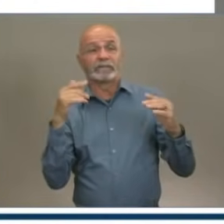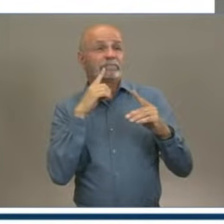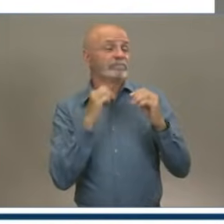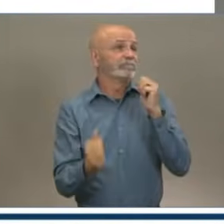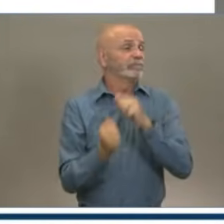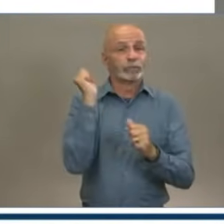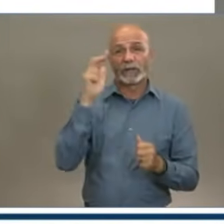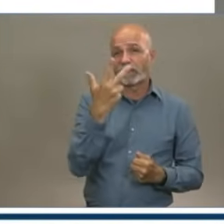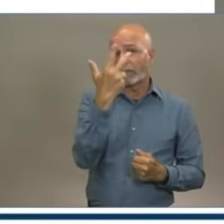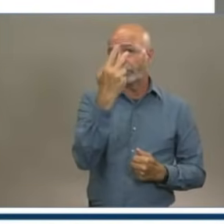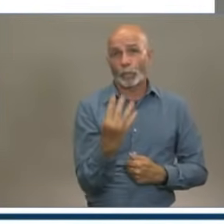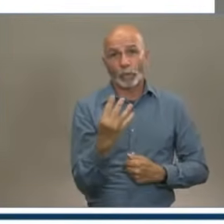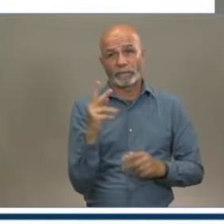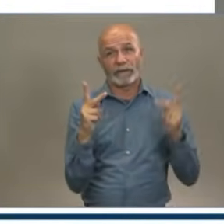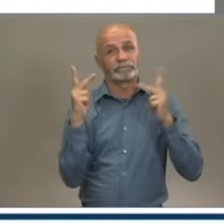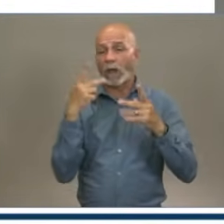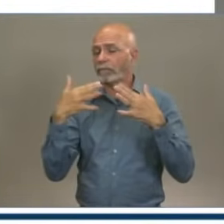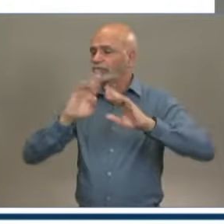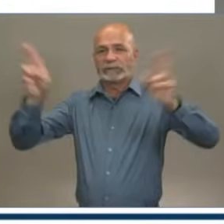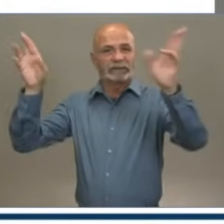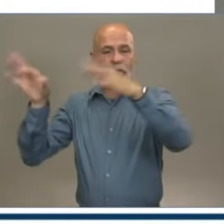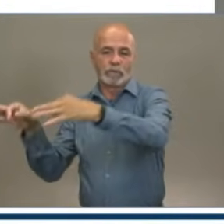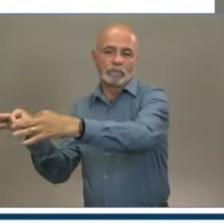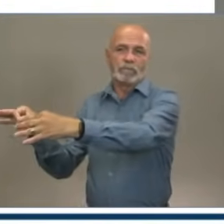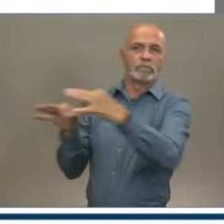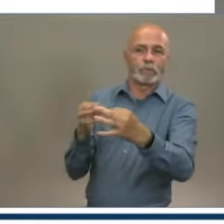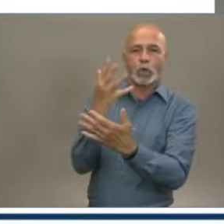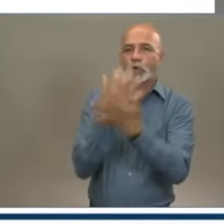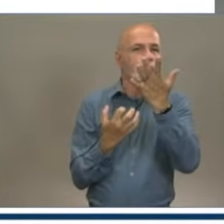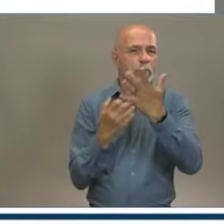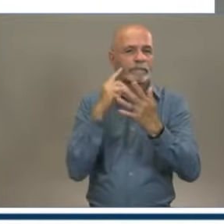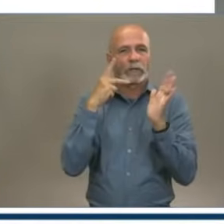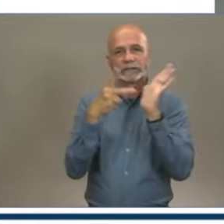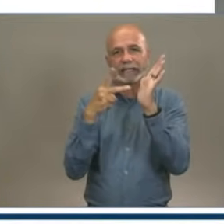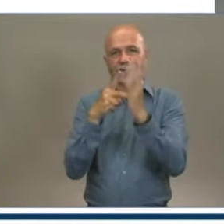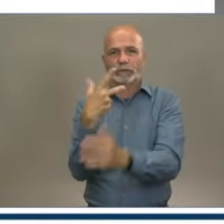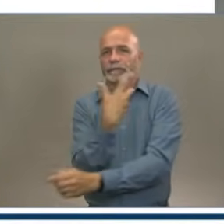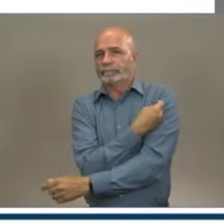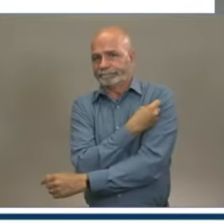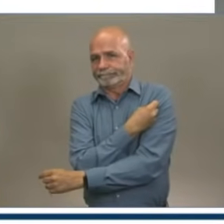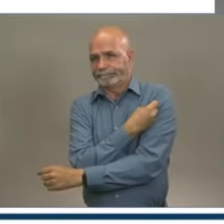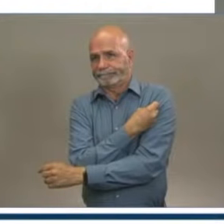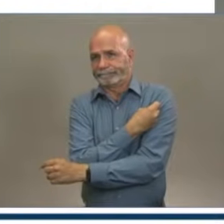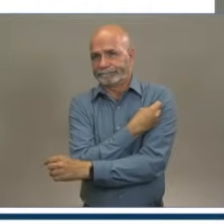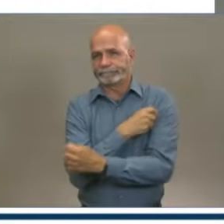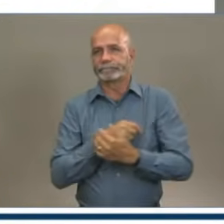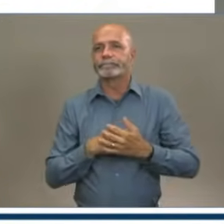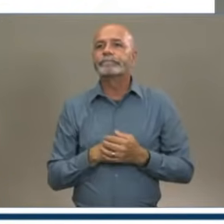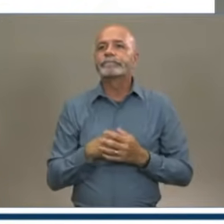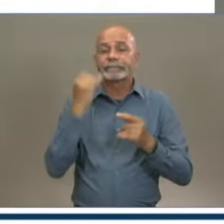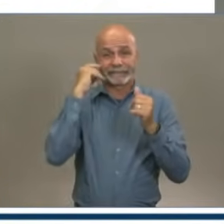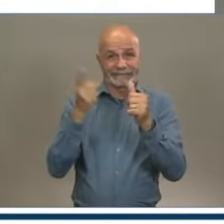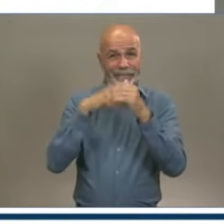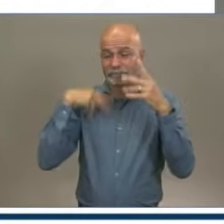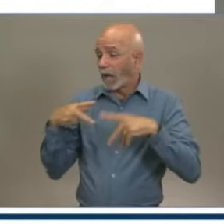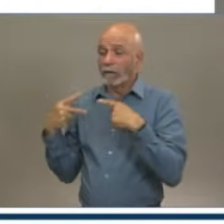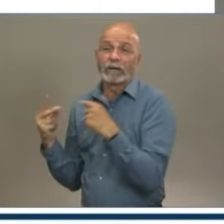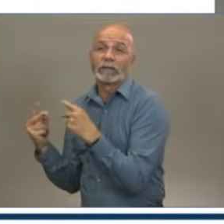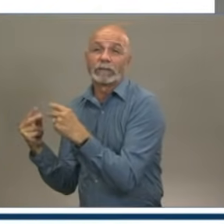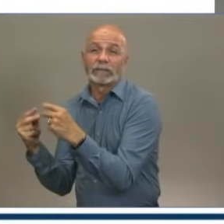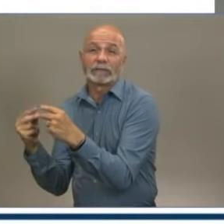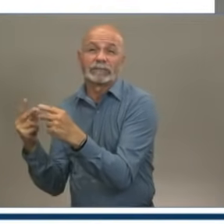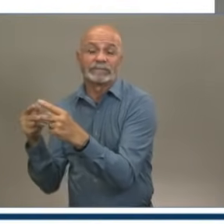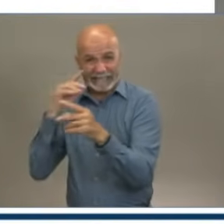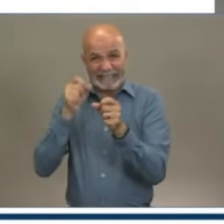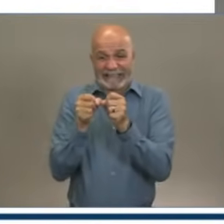second dose sooner. We are still in the race against COVID-19 and the Delta variant, and the sooner we're all fully vaccinated, the safer